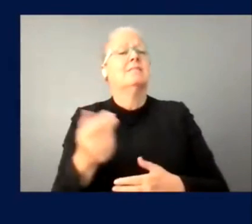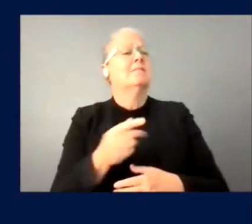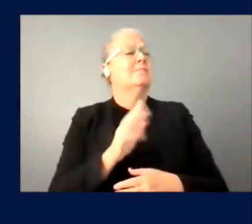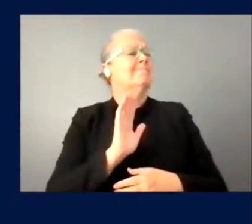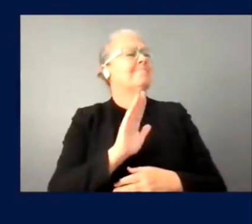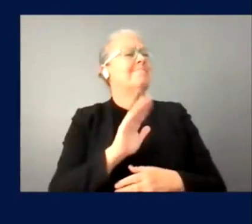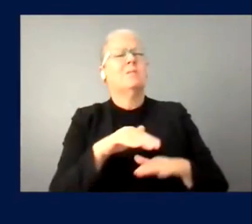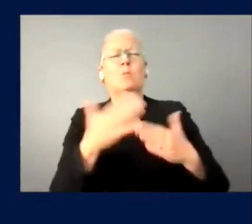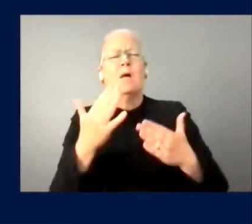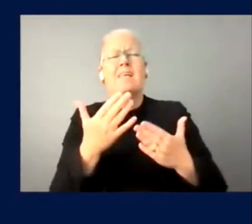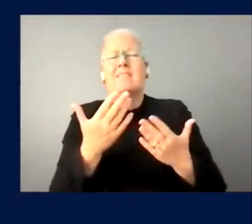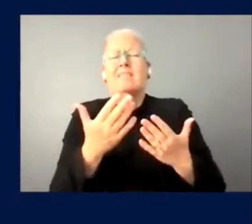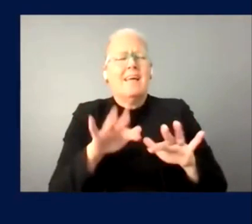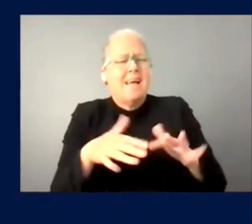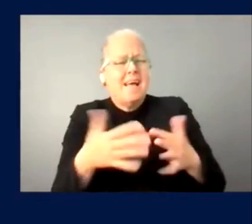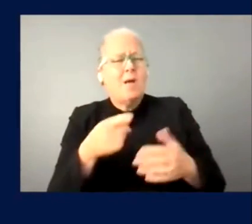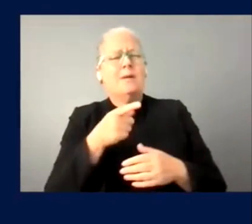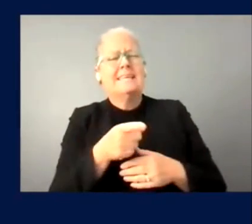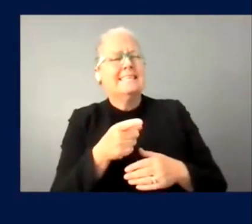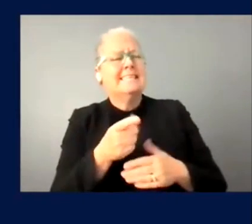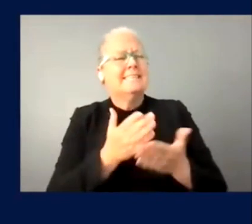some questions in the chat.